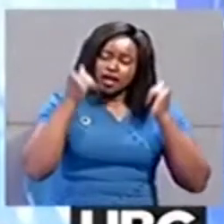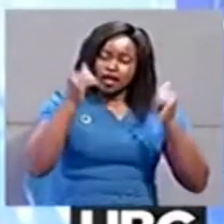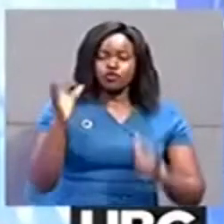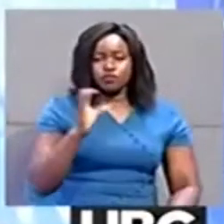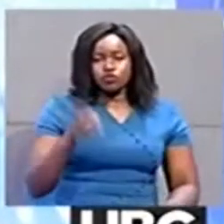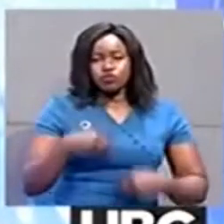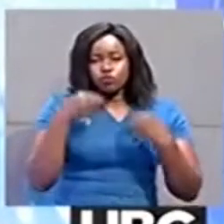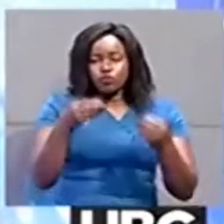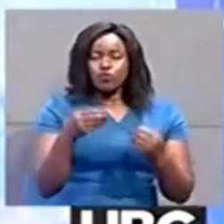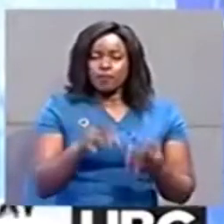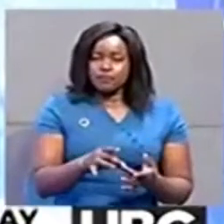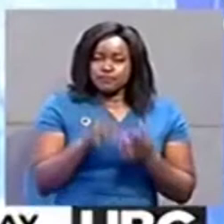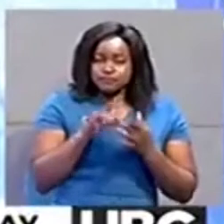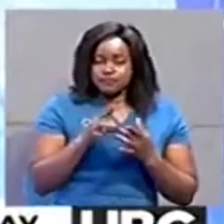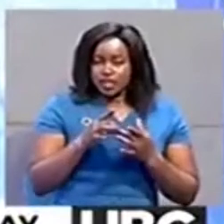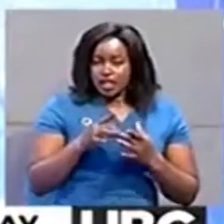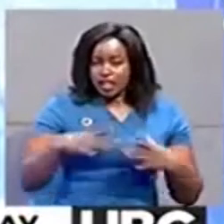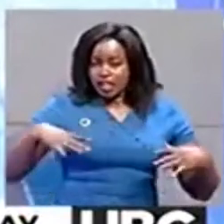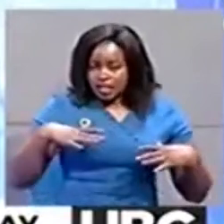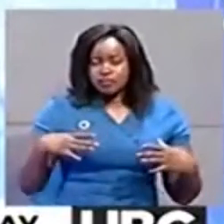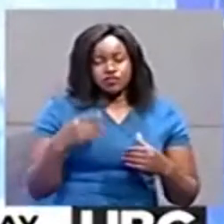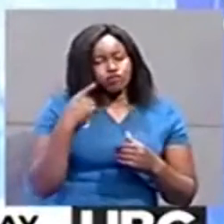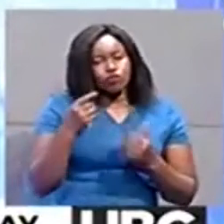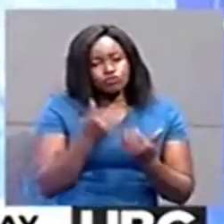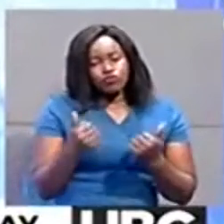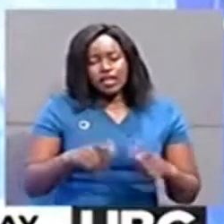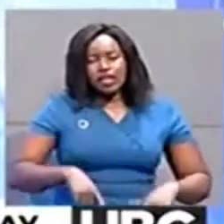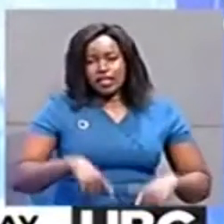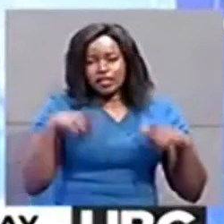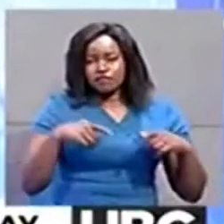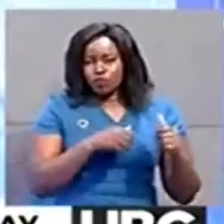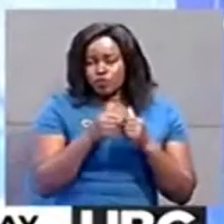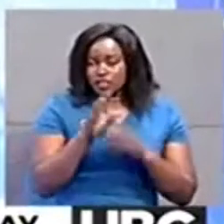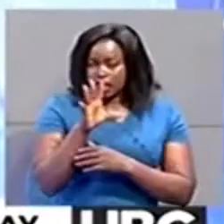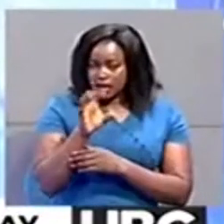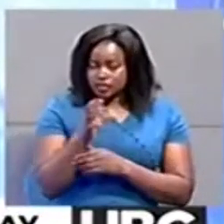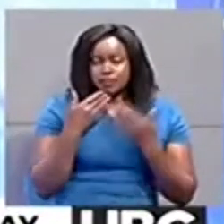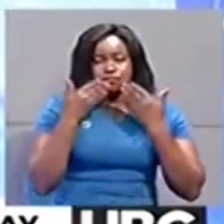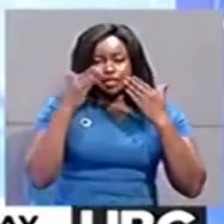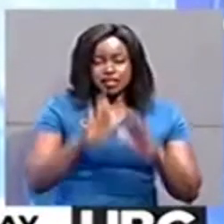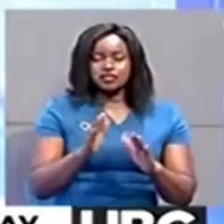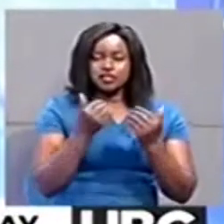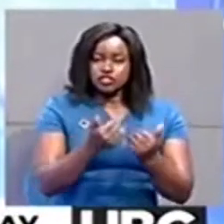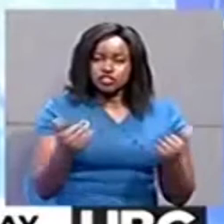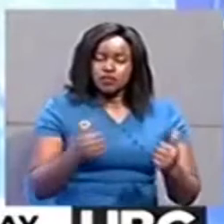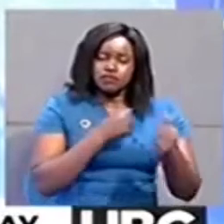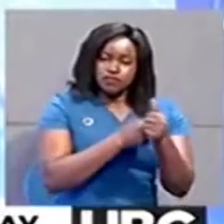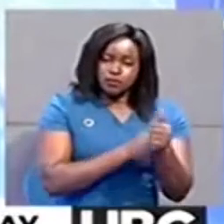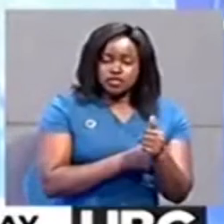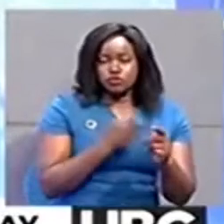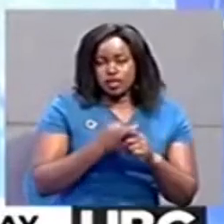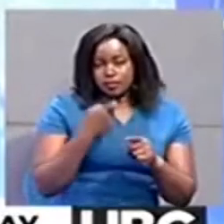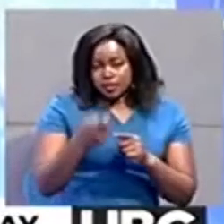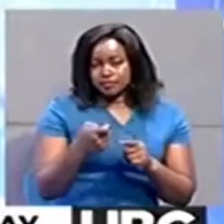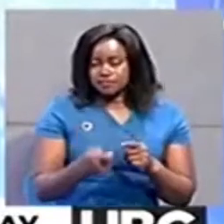modern isolation rooms to children living with cancer at Blessed Child Foundation in Kampala. The First Secretary Political at